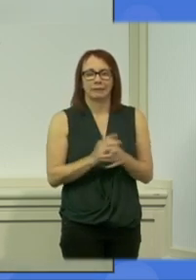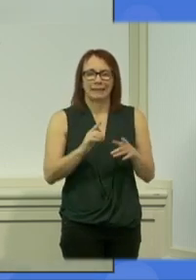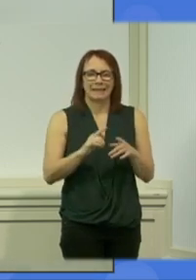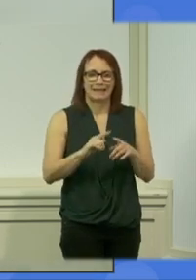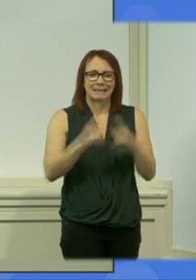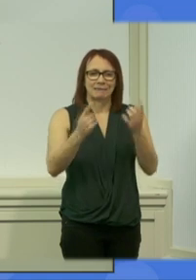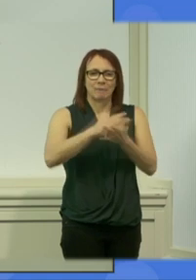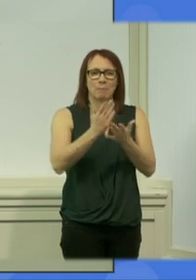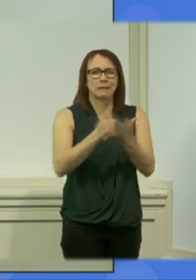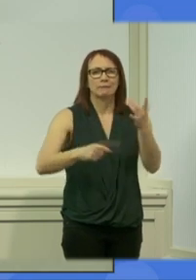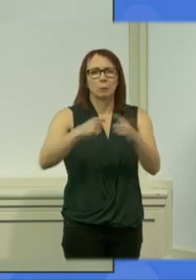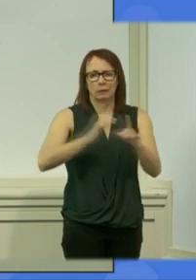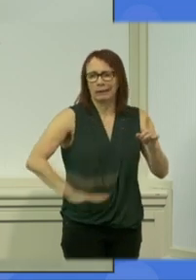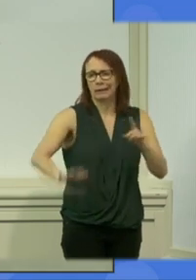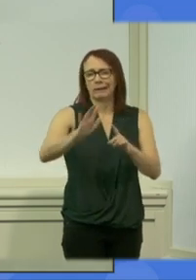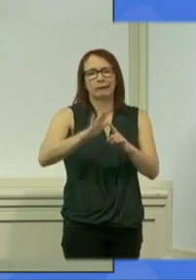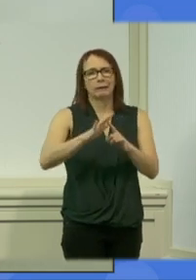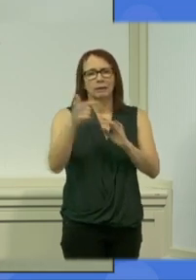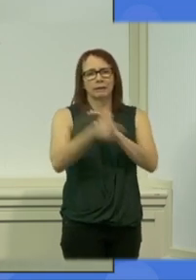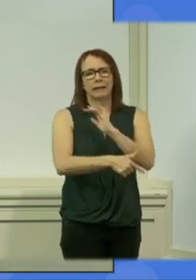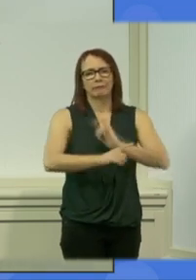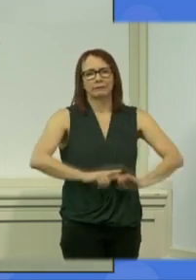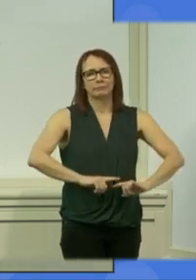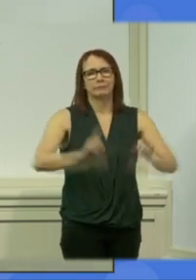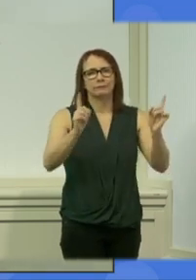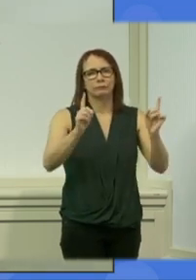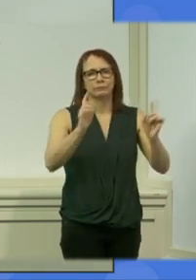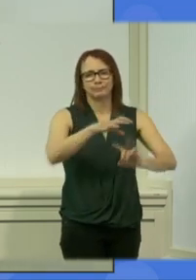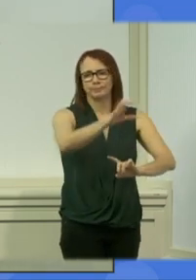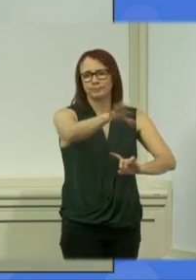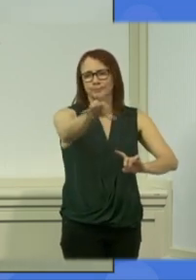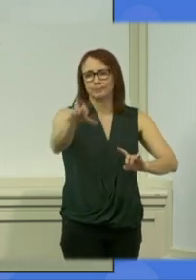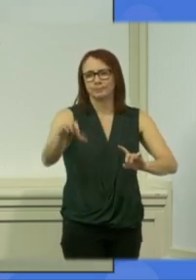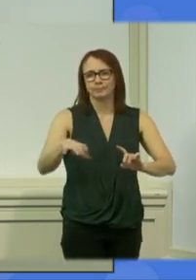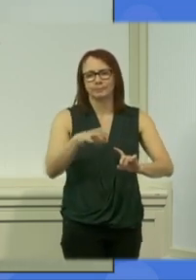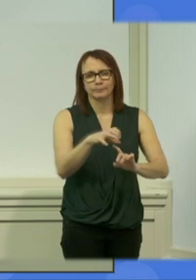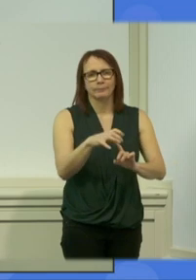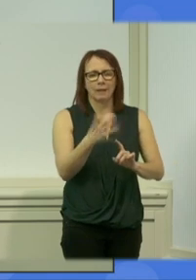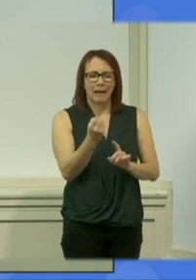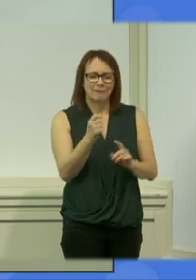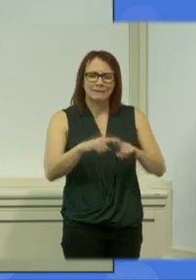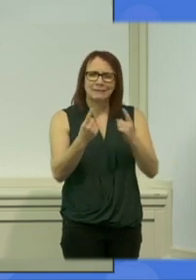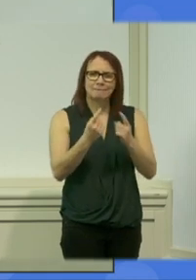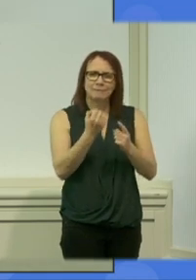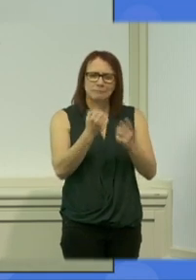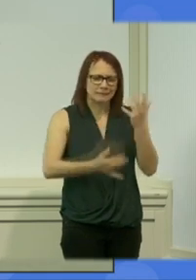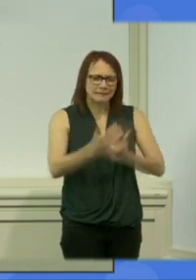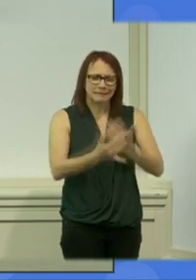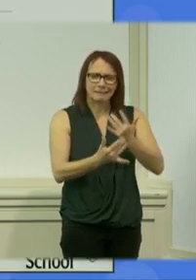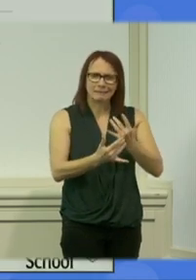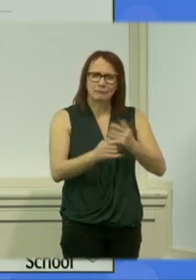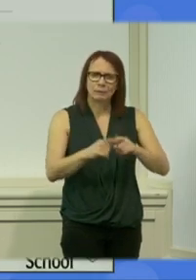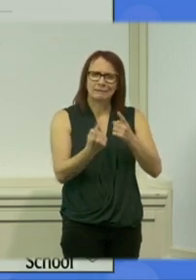UK. The Office of National Statistics have sort of done equivalent numbers for different parts of the UK. So